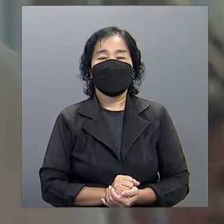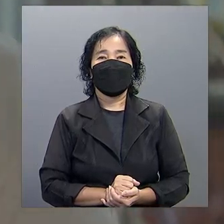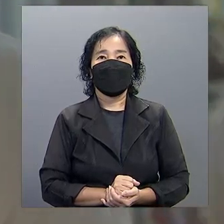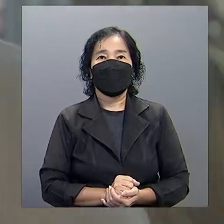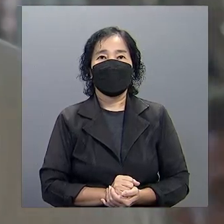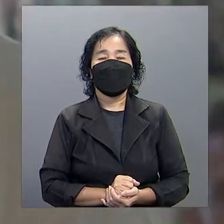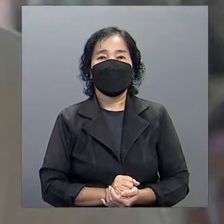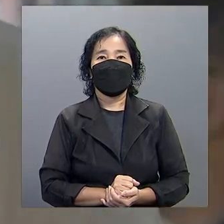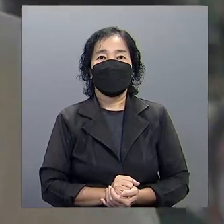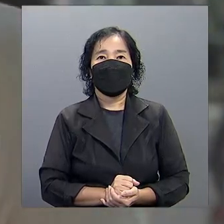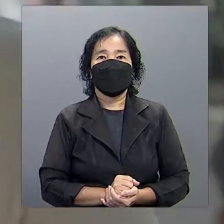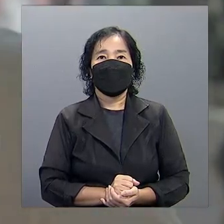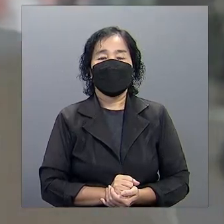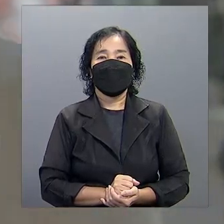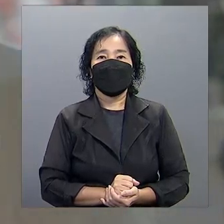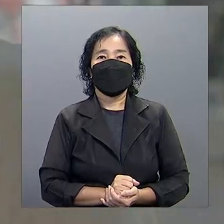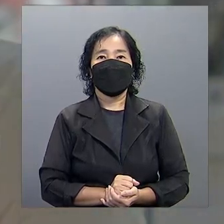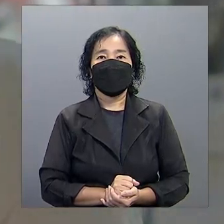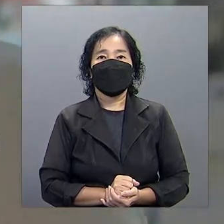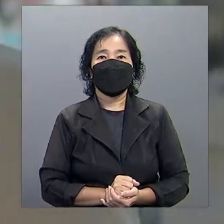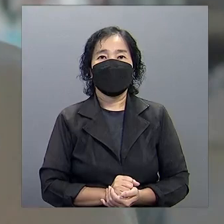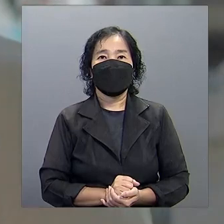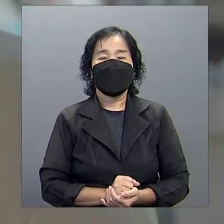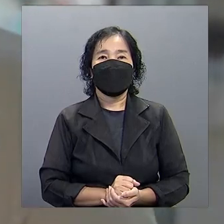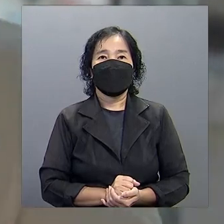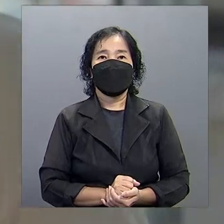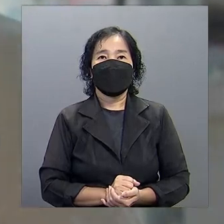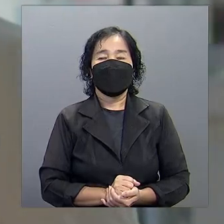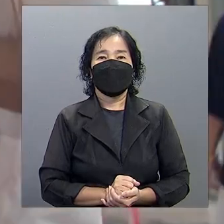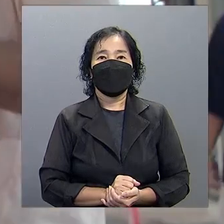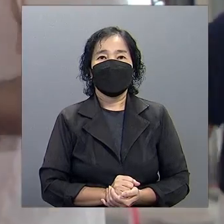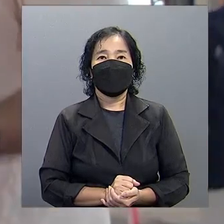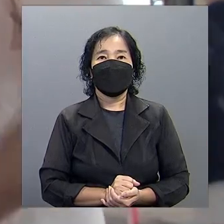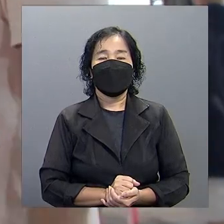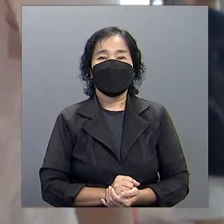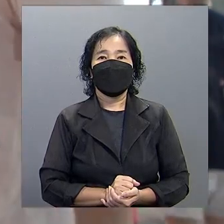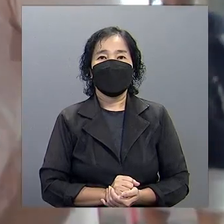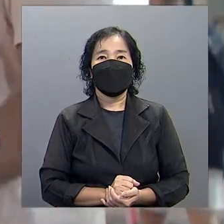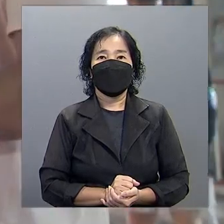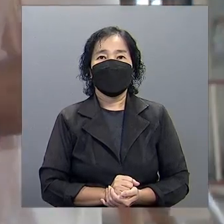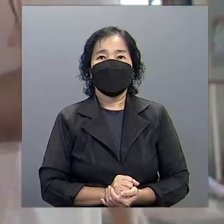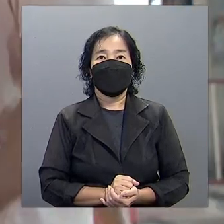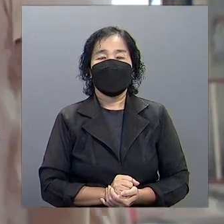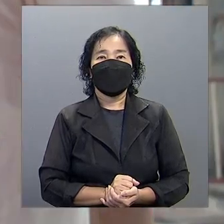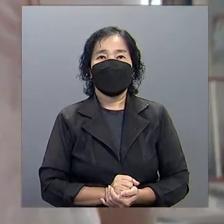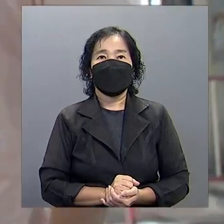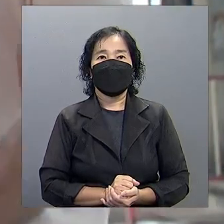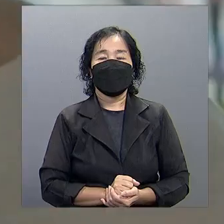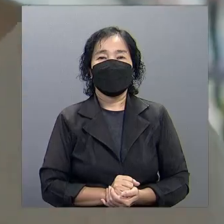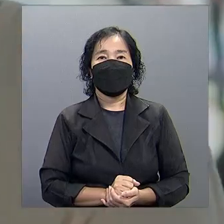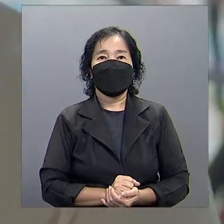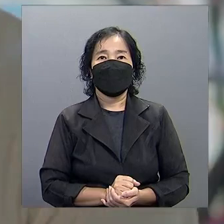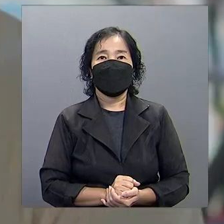for myself or someone. Yeah, you know, right. Maybe this government, big government, want to make more case. You know, like people scared or something.